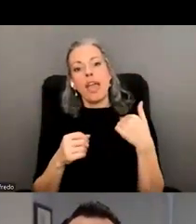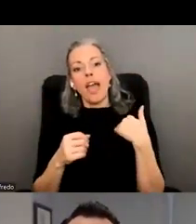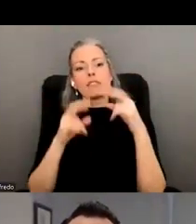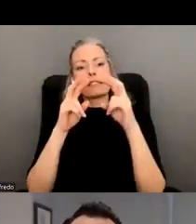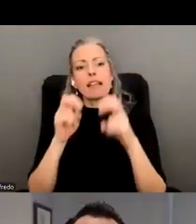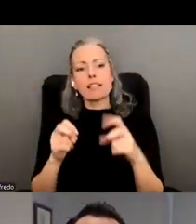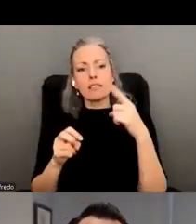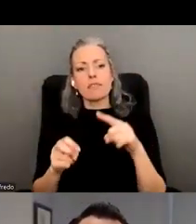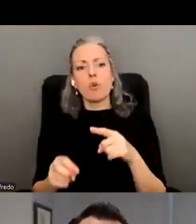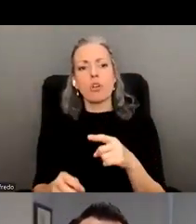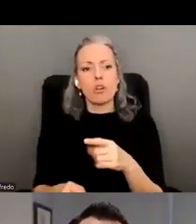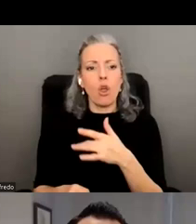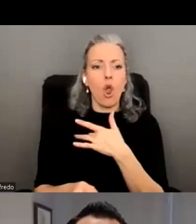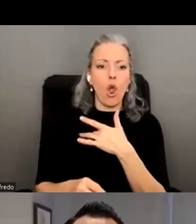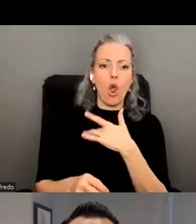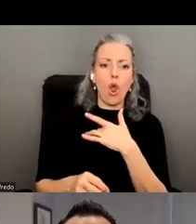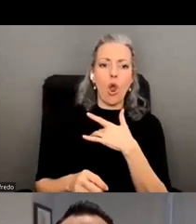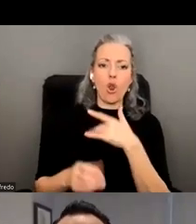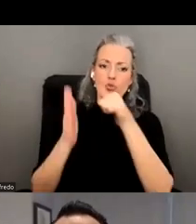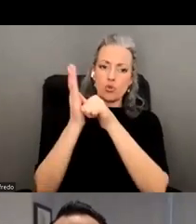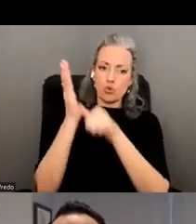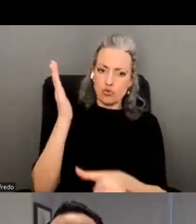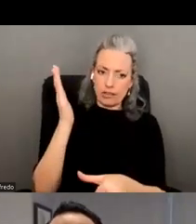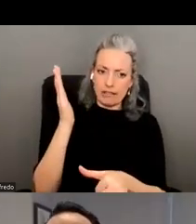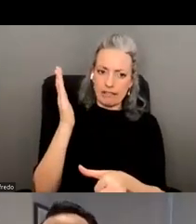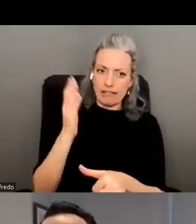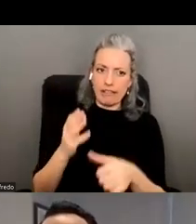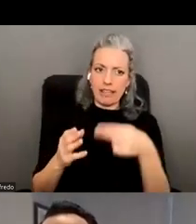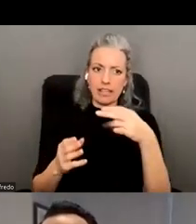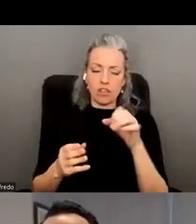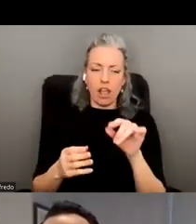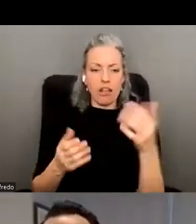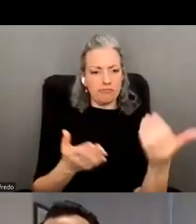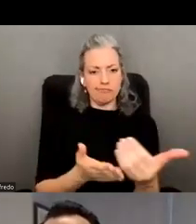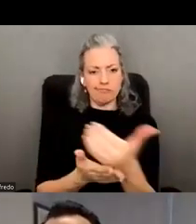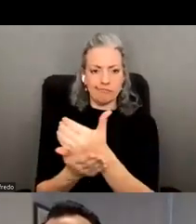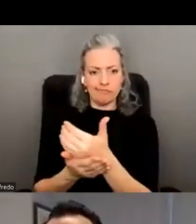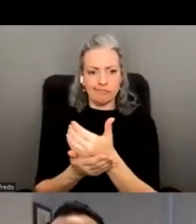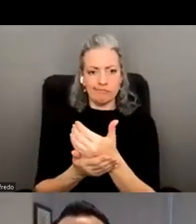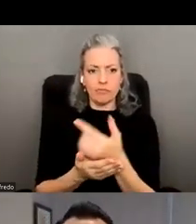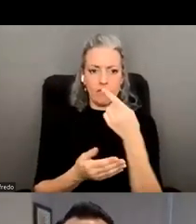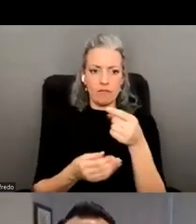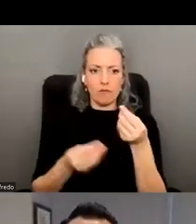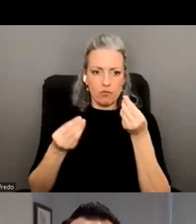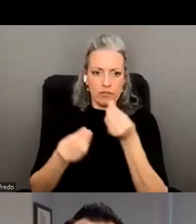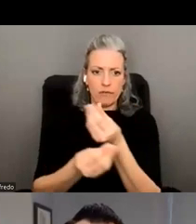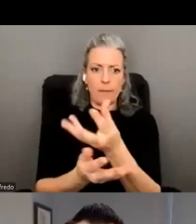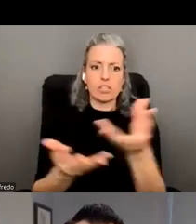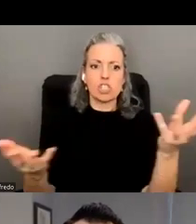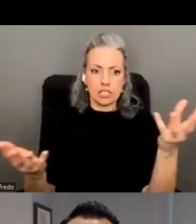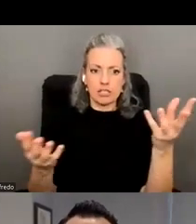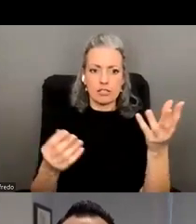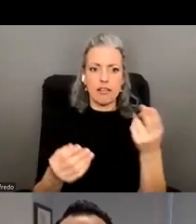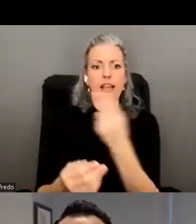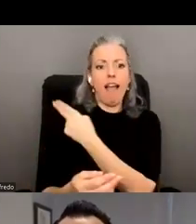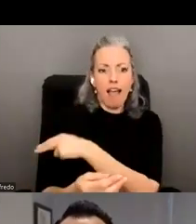cardiovascular procedures like heart bypass surgery. HCI has been collecting and making available to the public detailed hospital